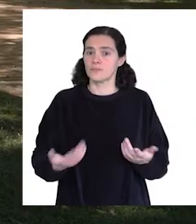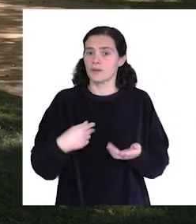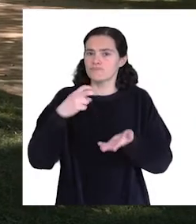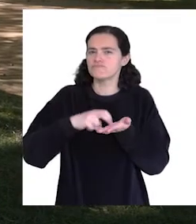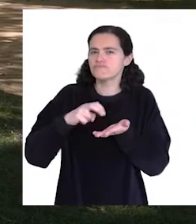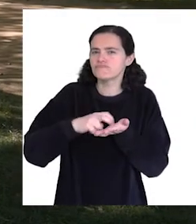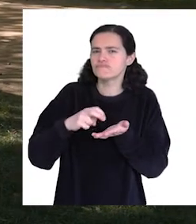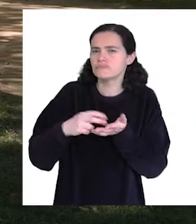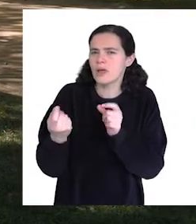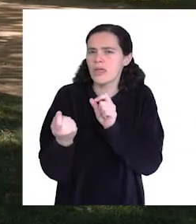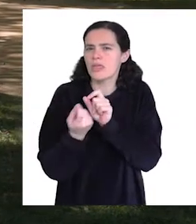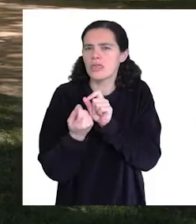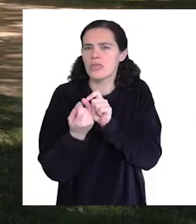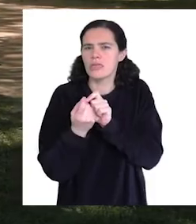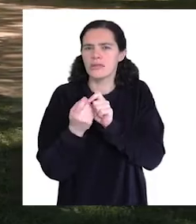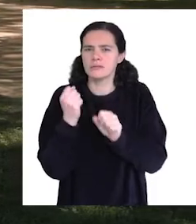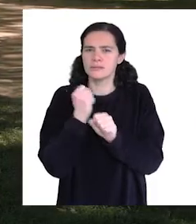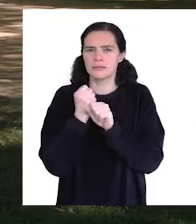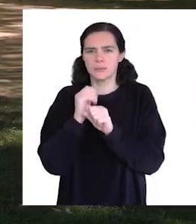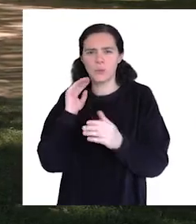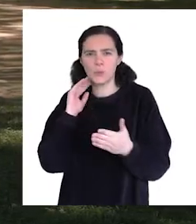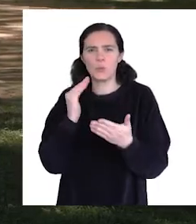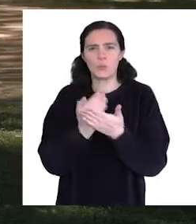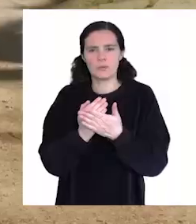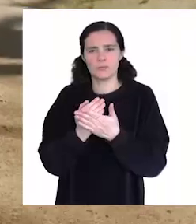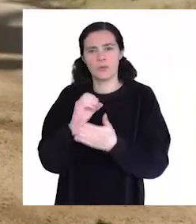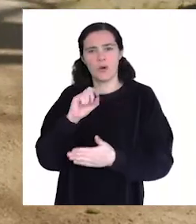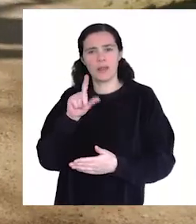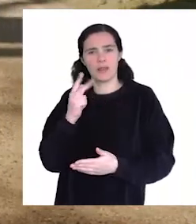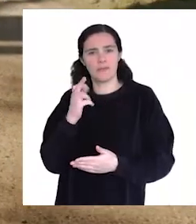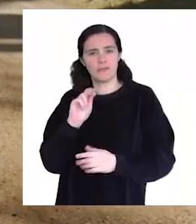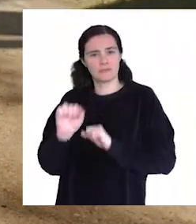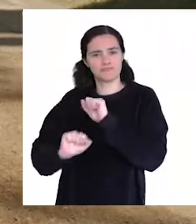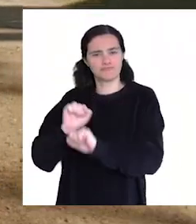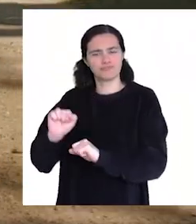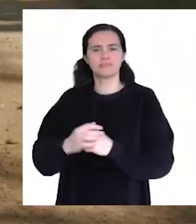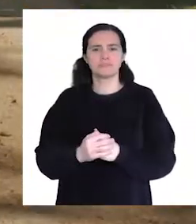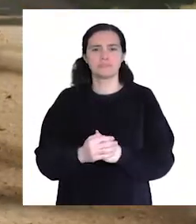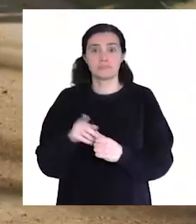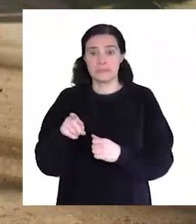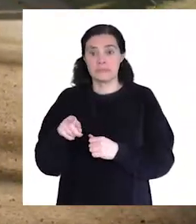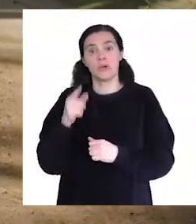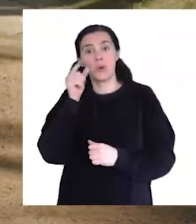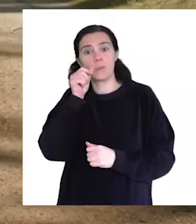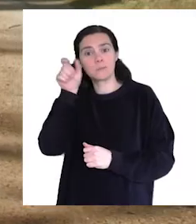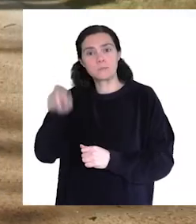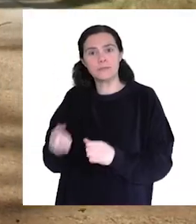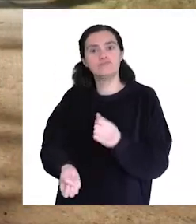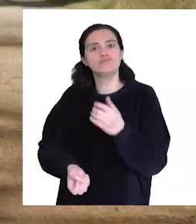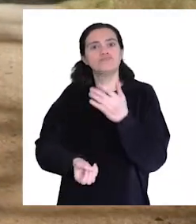So we are slowly coming to the last work that Olafur Eliasson has